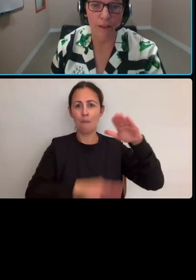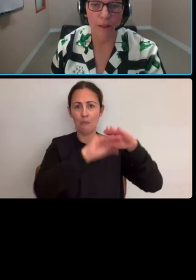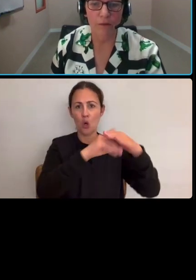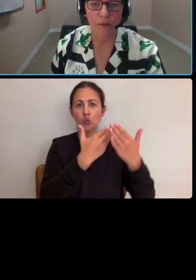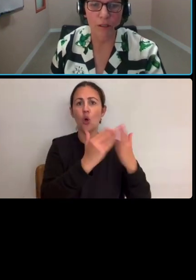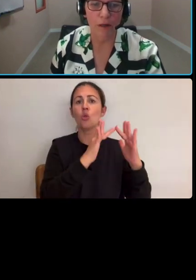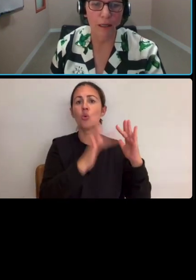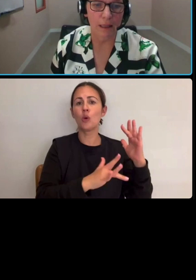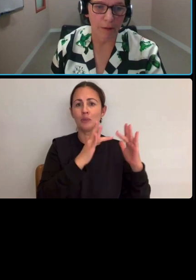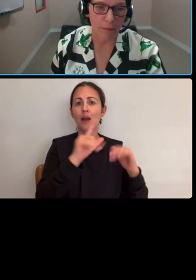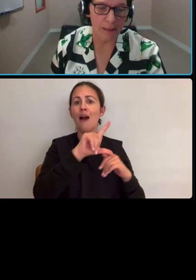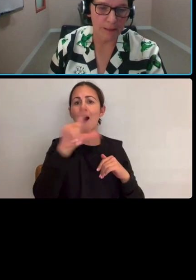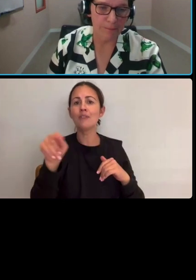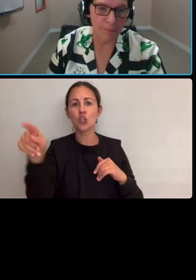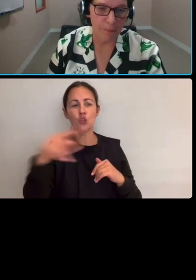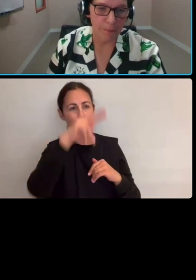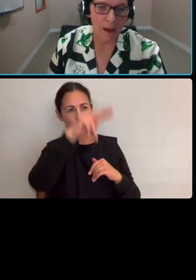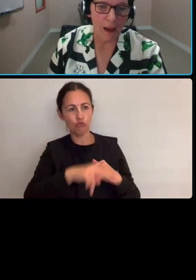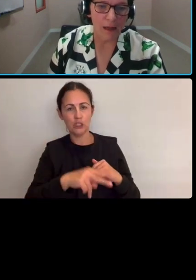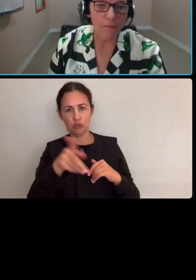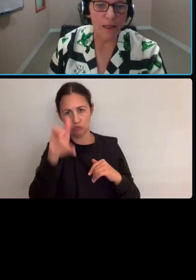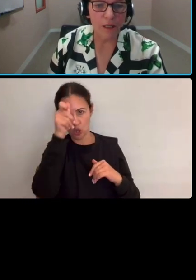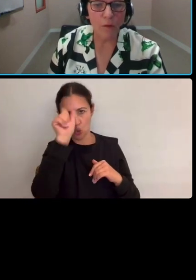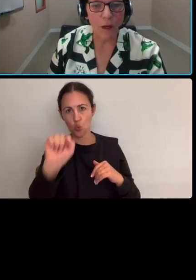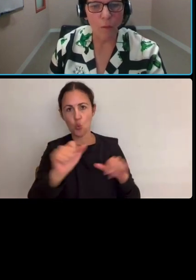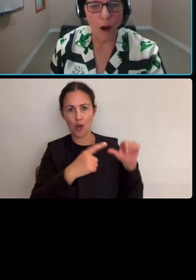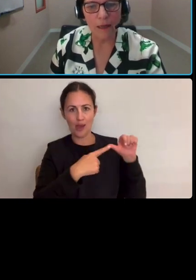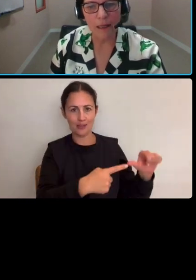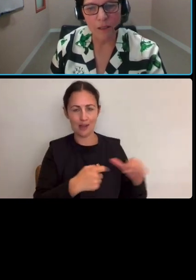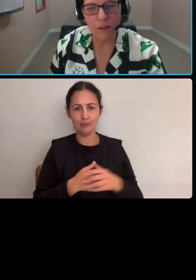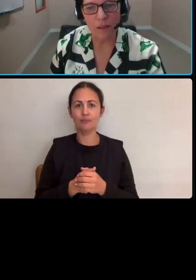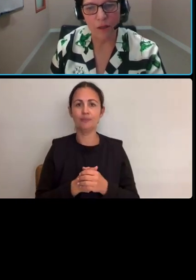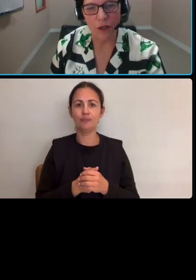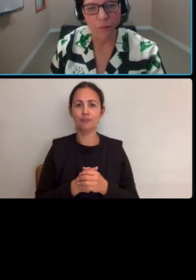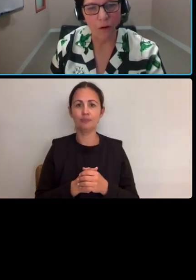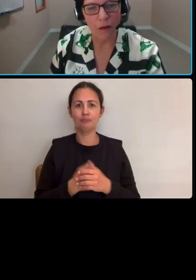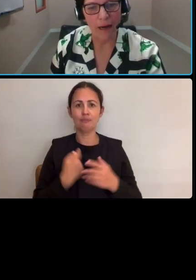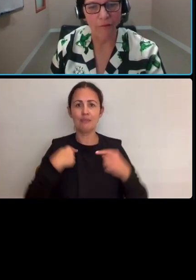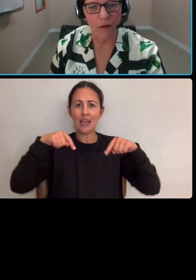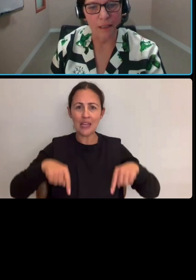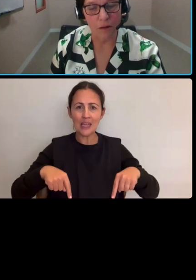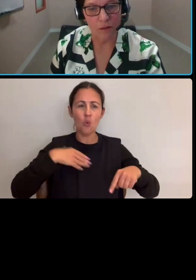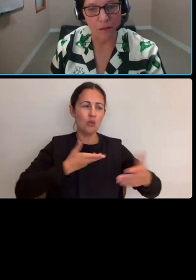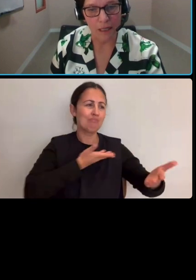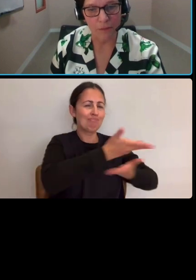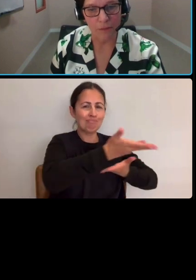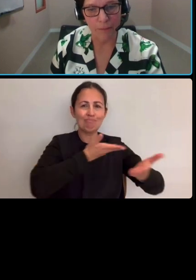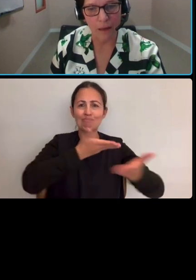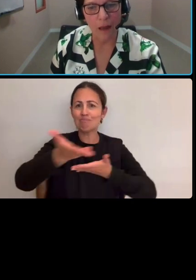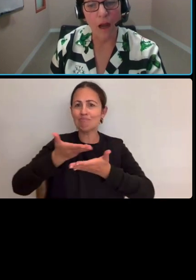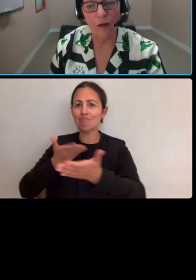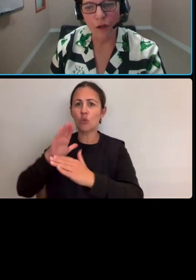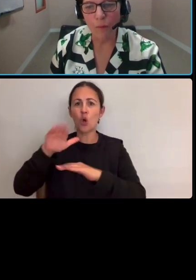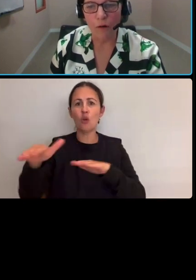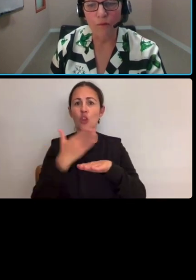your webpage for you to read in the coming weeks. As I mentioned, we are widely consulting on the new model and have released a consultation